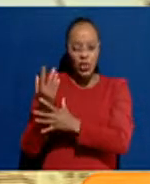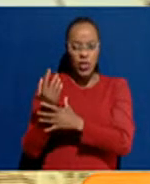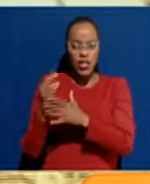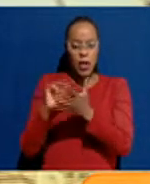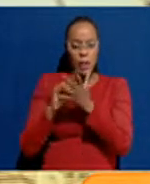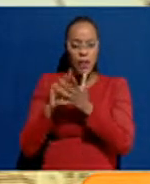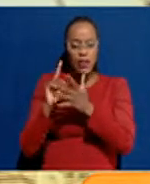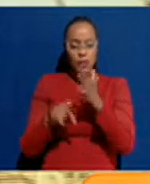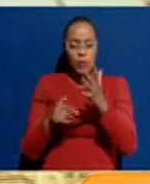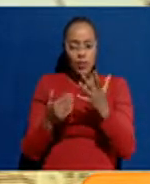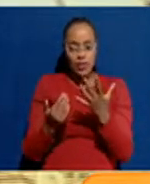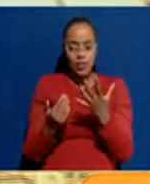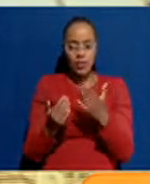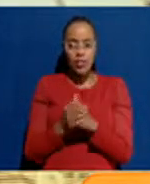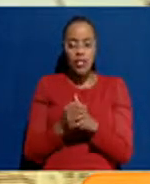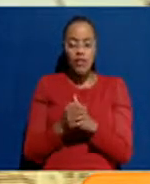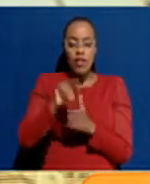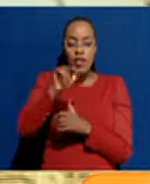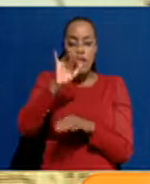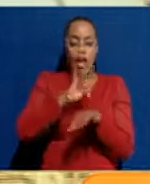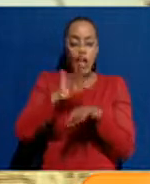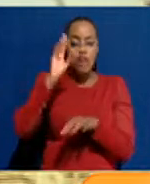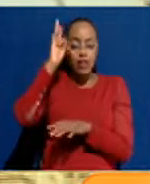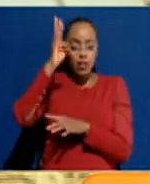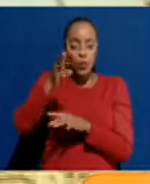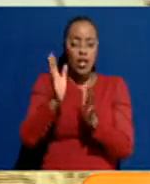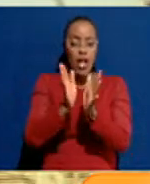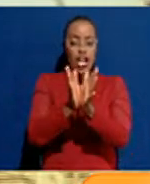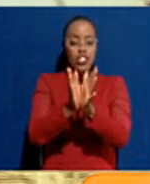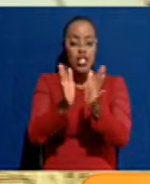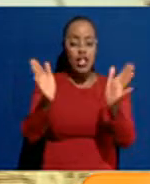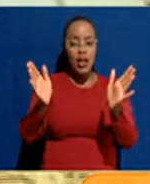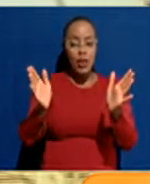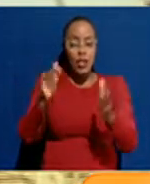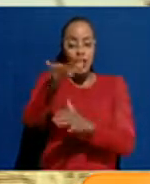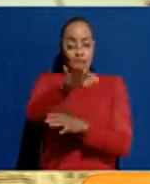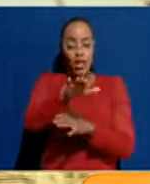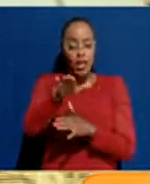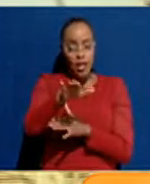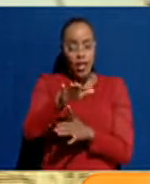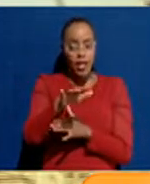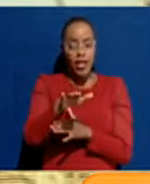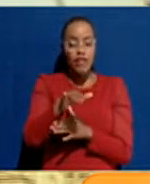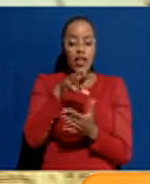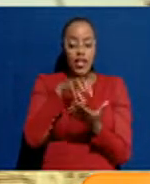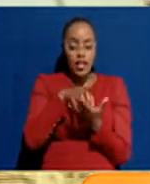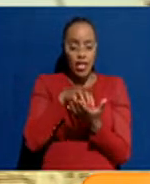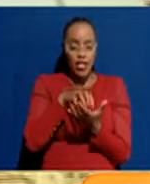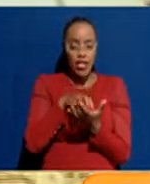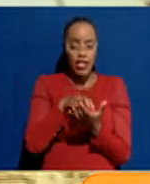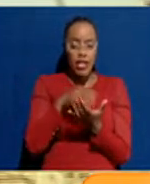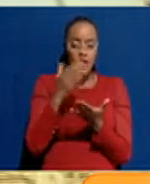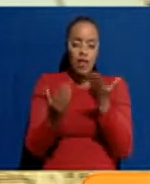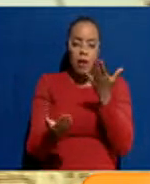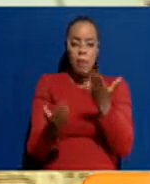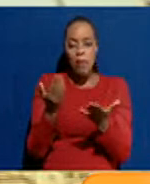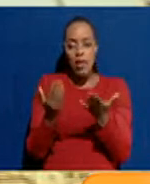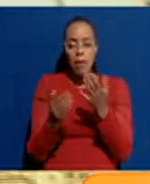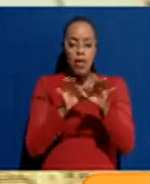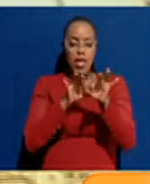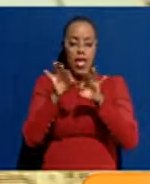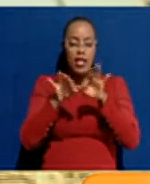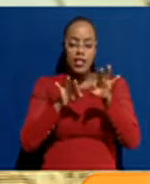mean that it will affect a wider area. In a case, possibly again